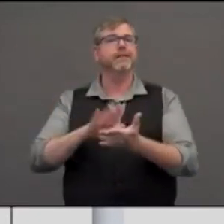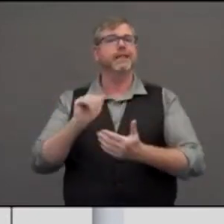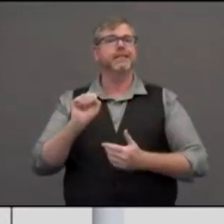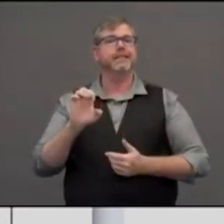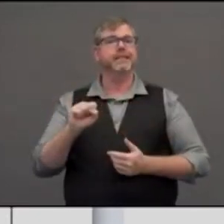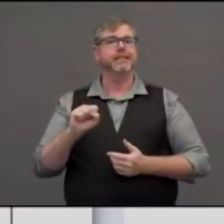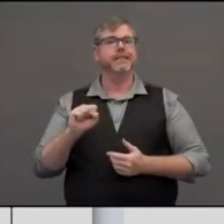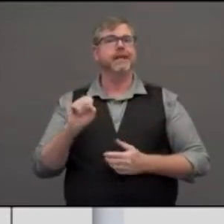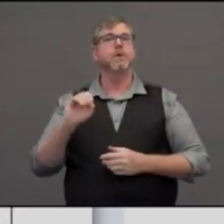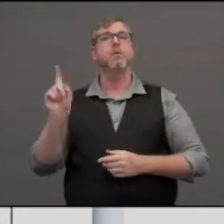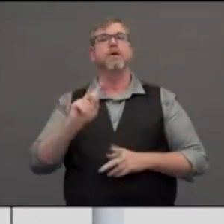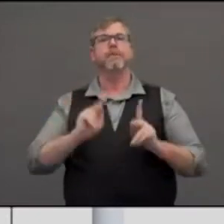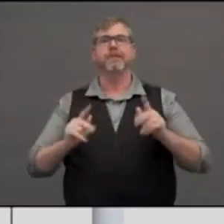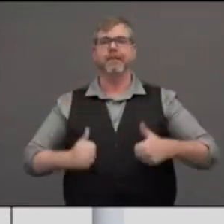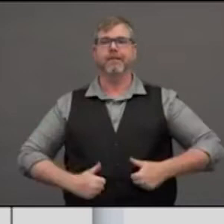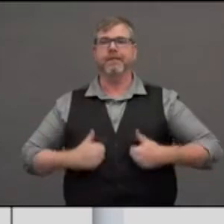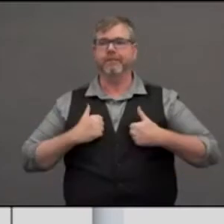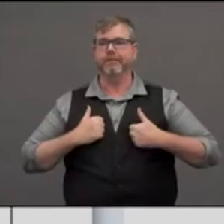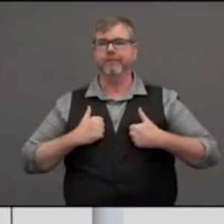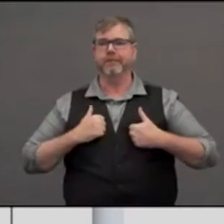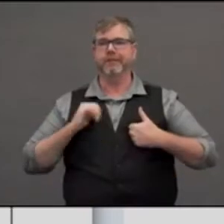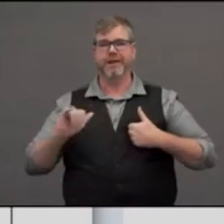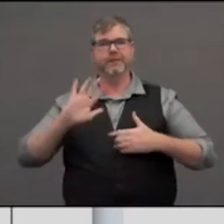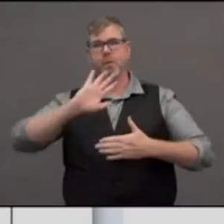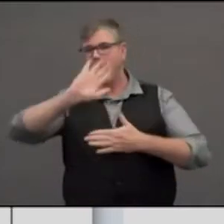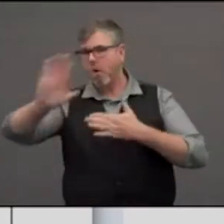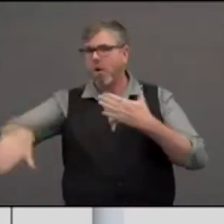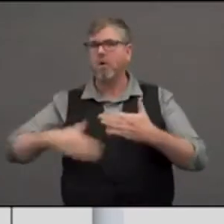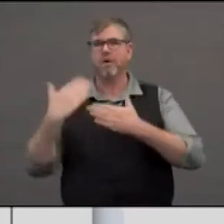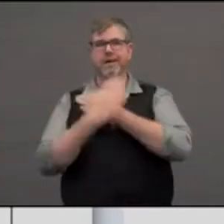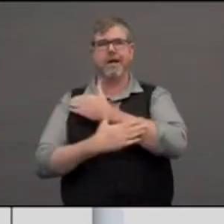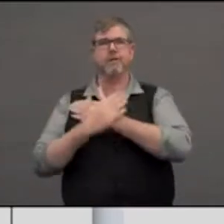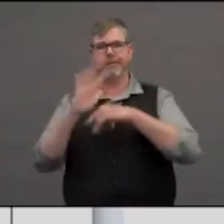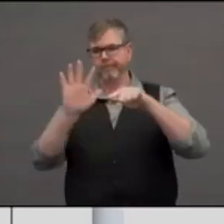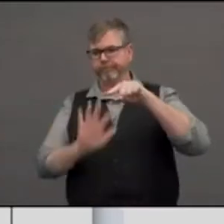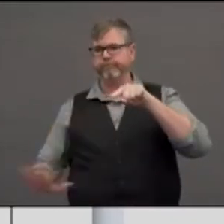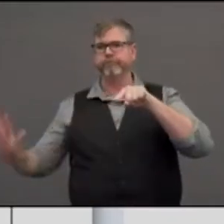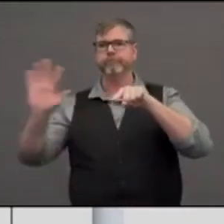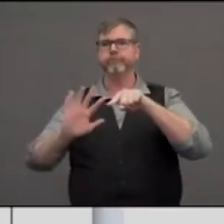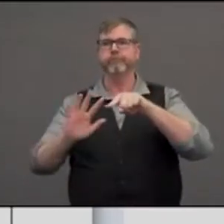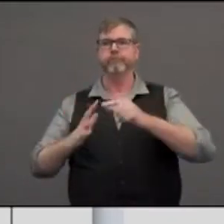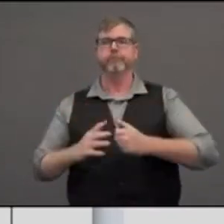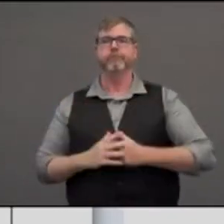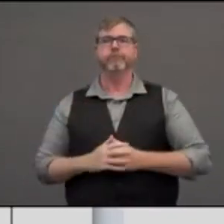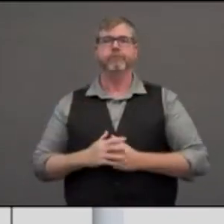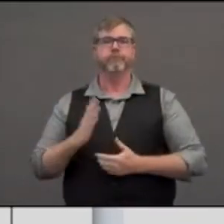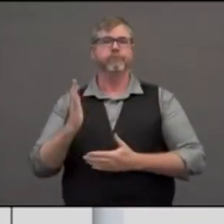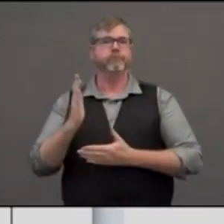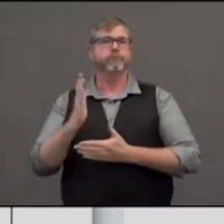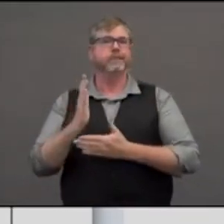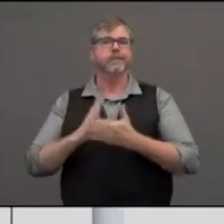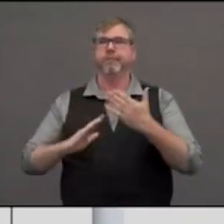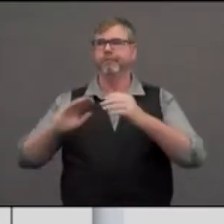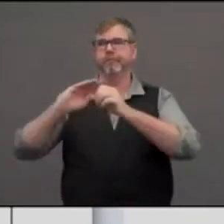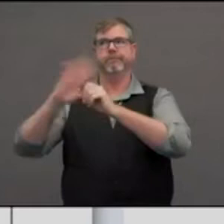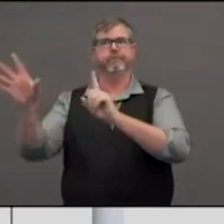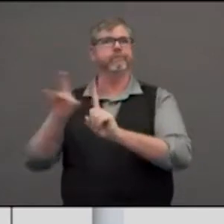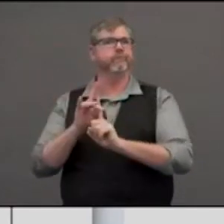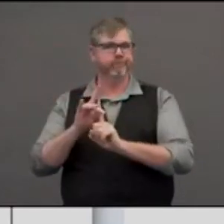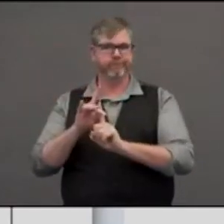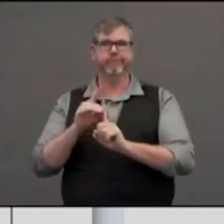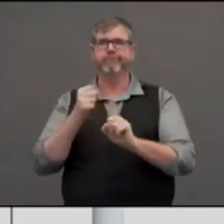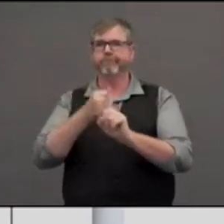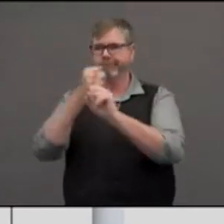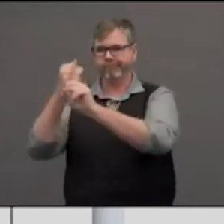county. Every sector of our county, every area is affected by some level of COVID. However, if you look